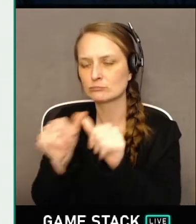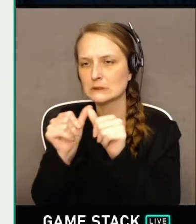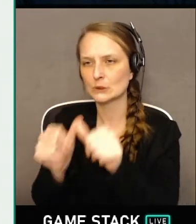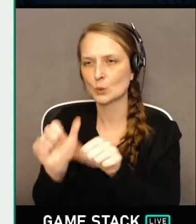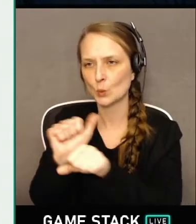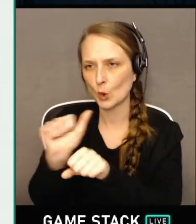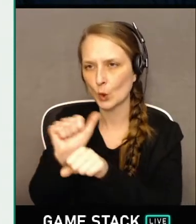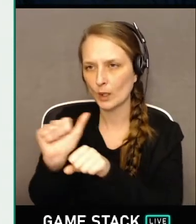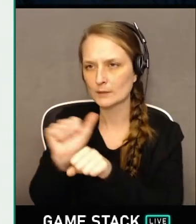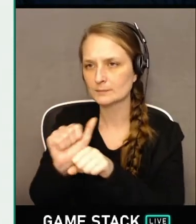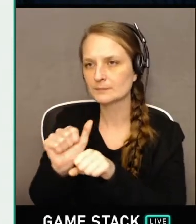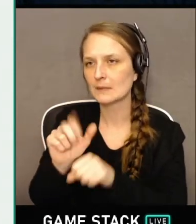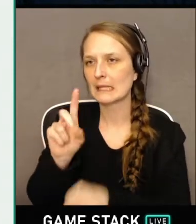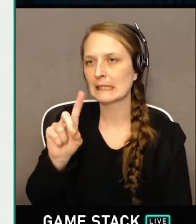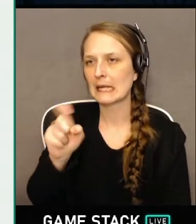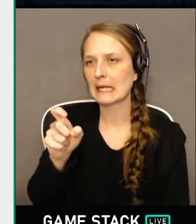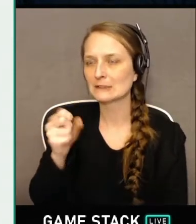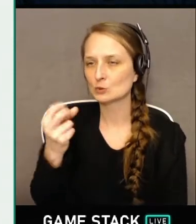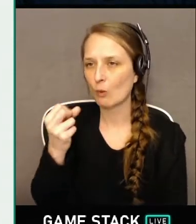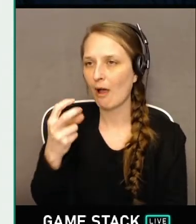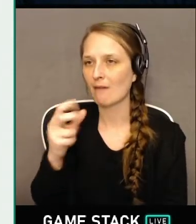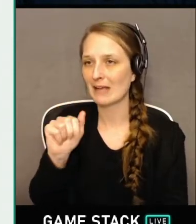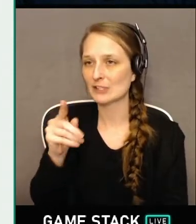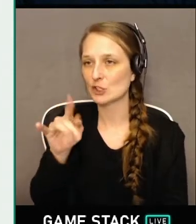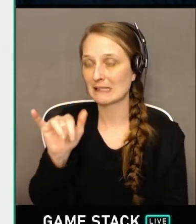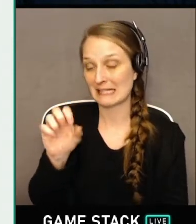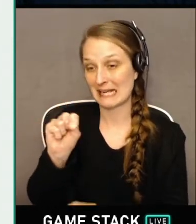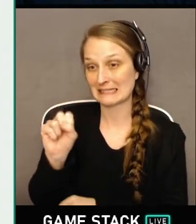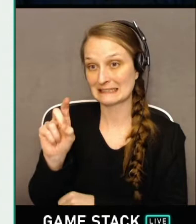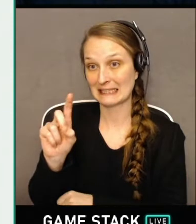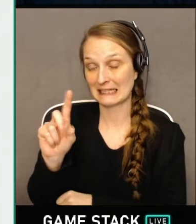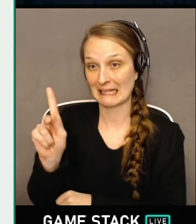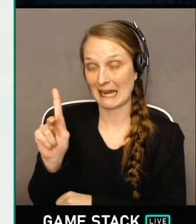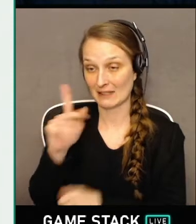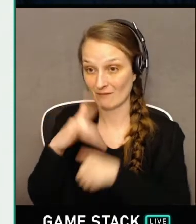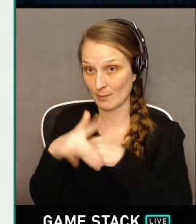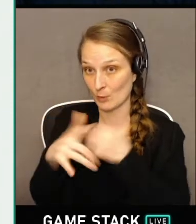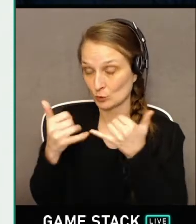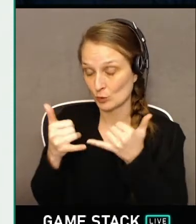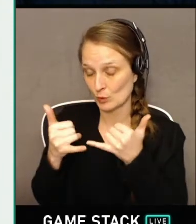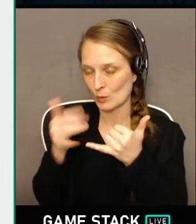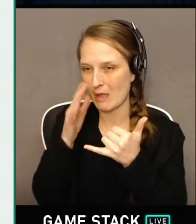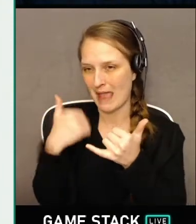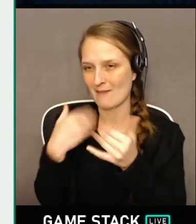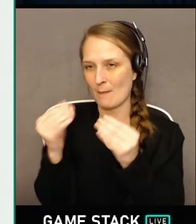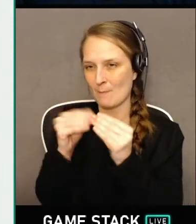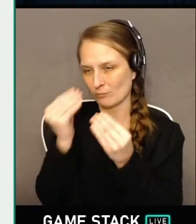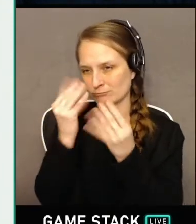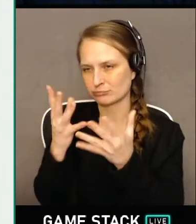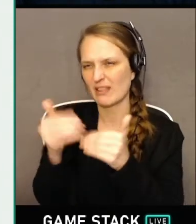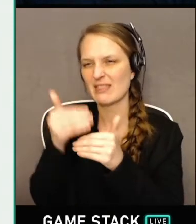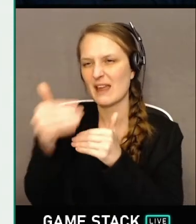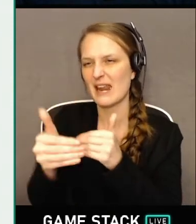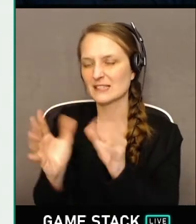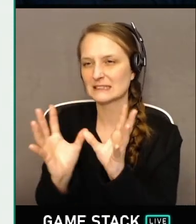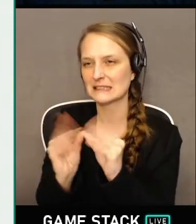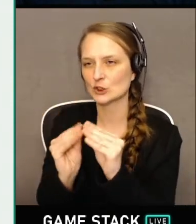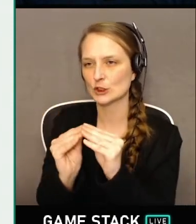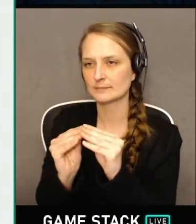DX12 Agility SDK is available today, and we will bring you more details in the next session.